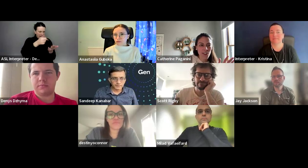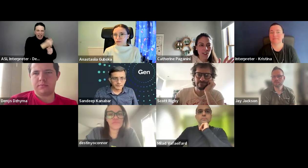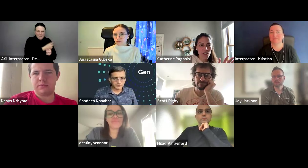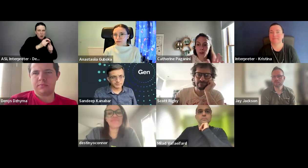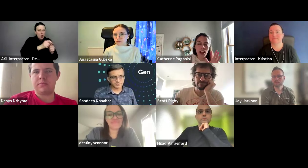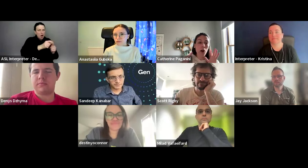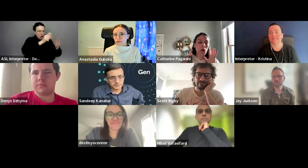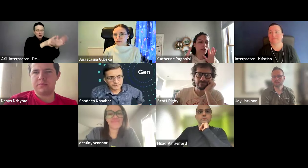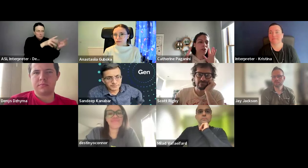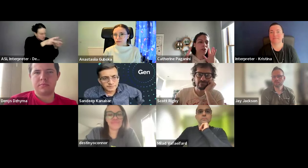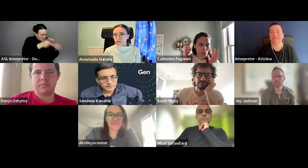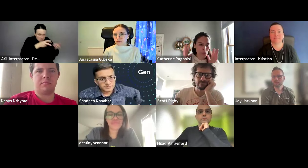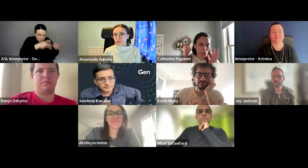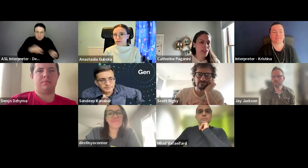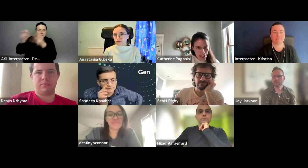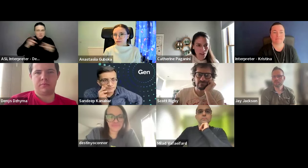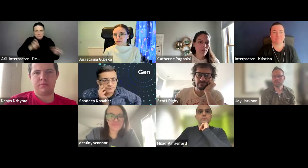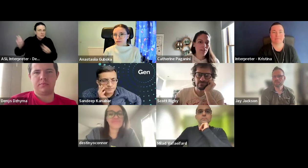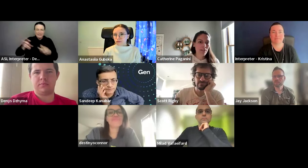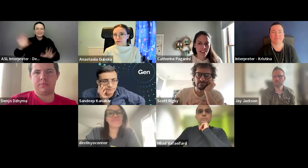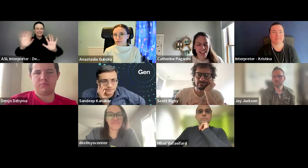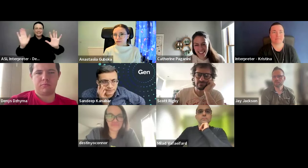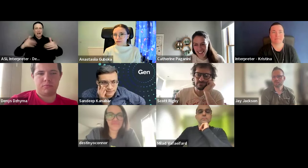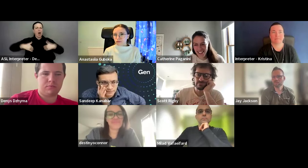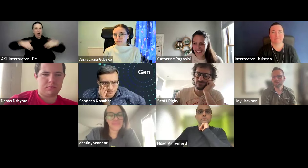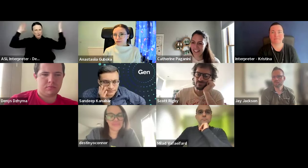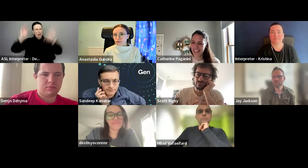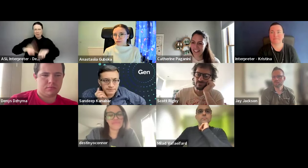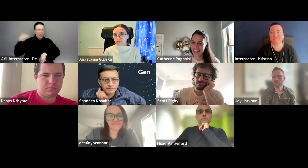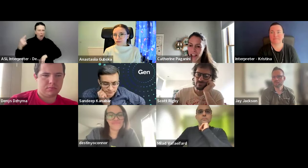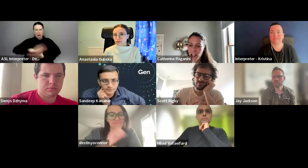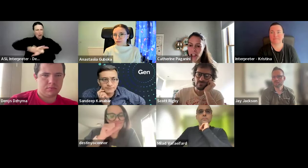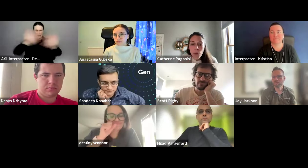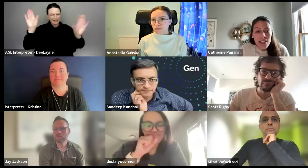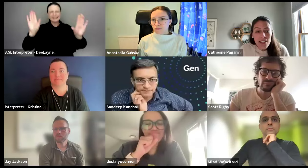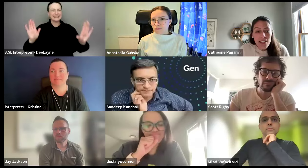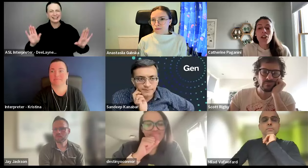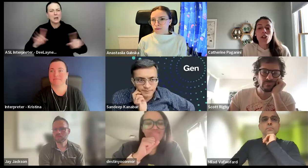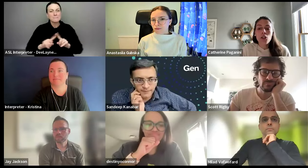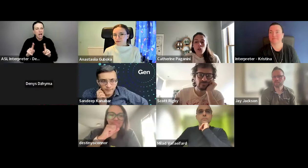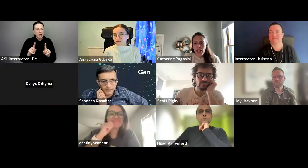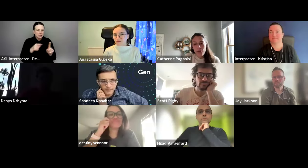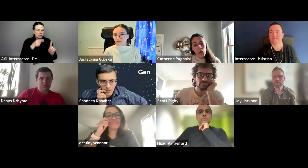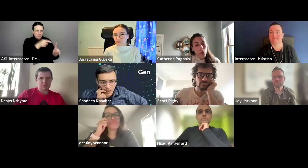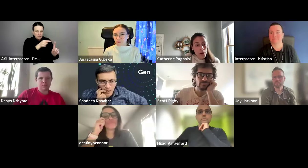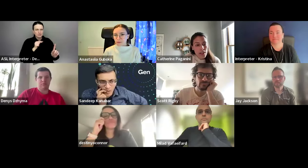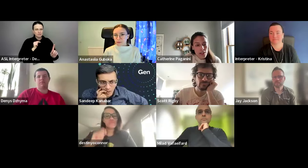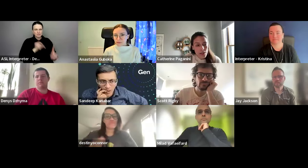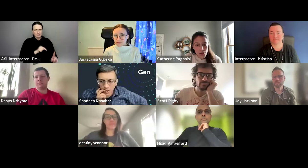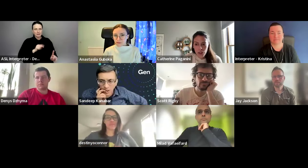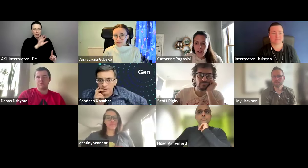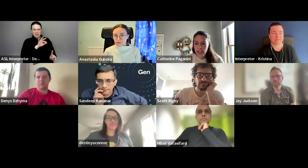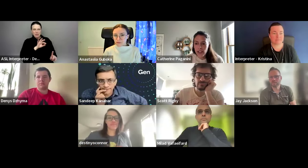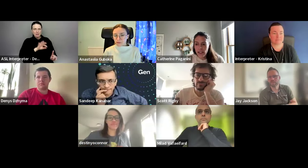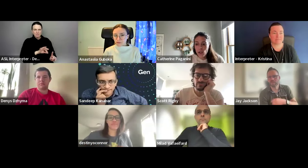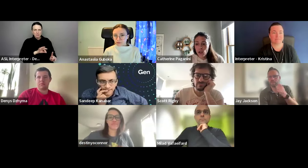So it's not, you're going to overwhelm people if you tell everything that is on that document. But instead, you pick a few